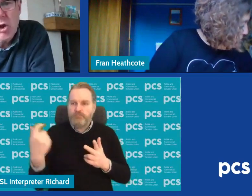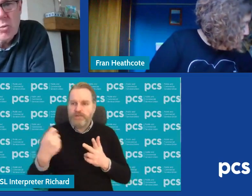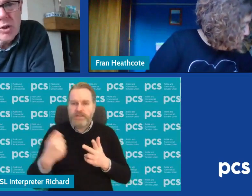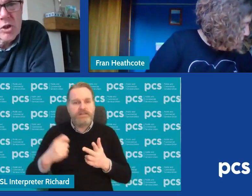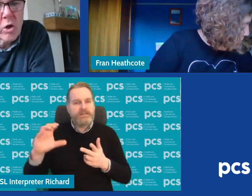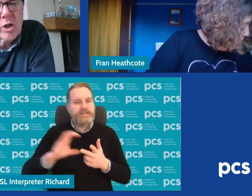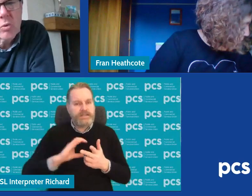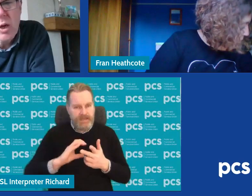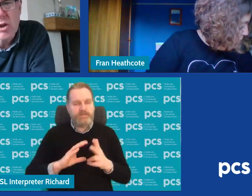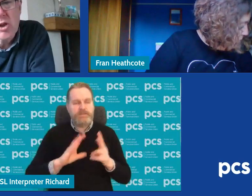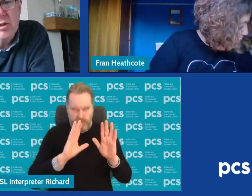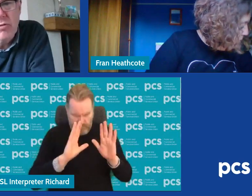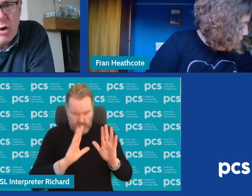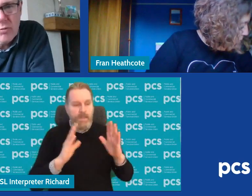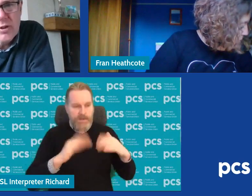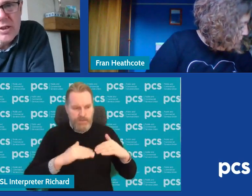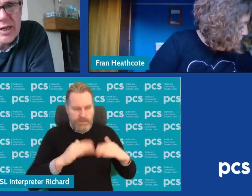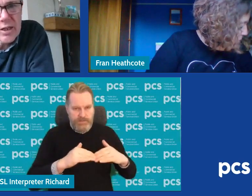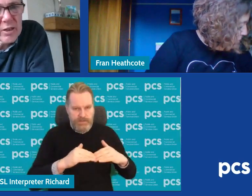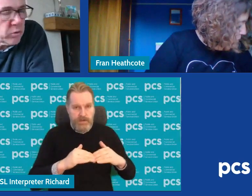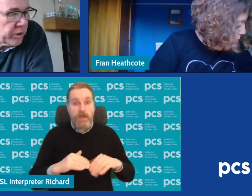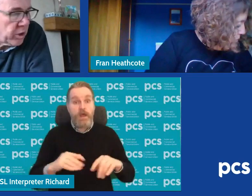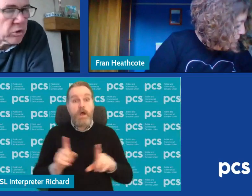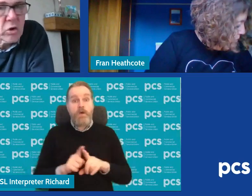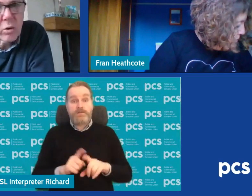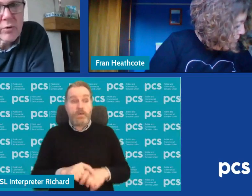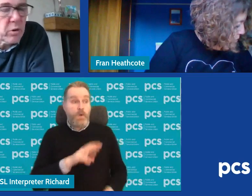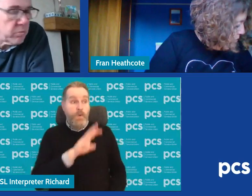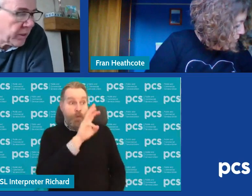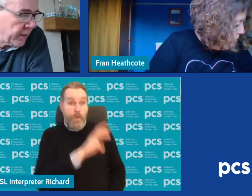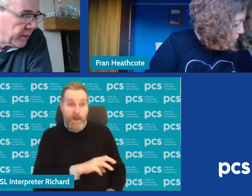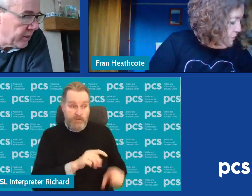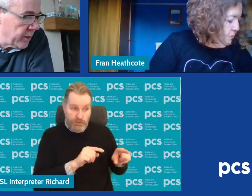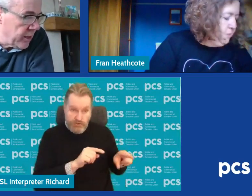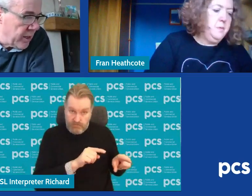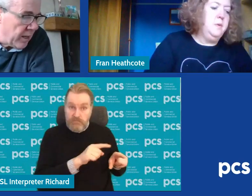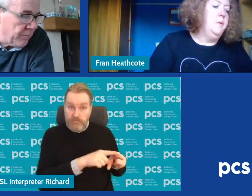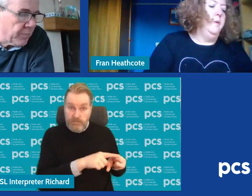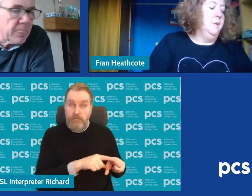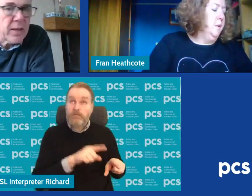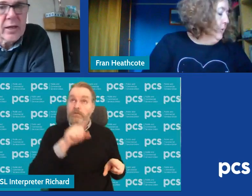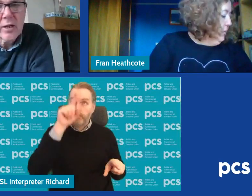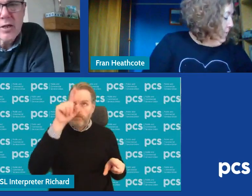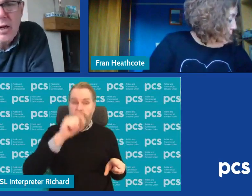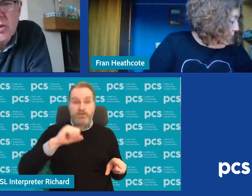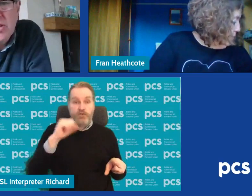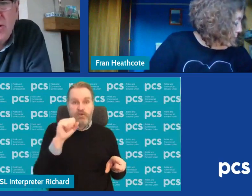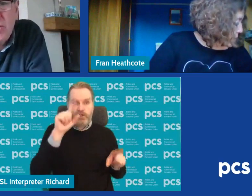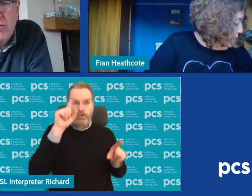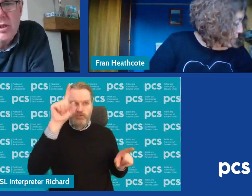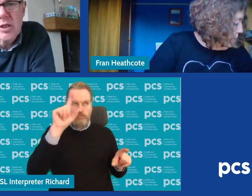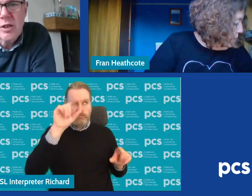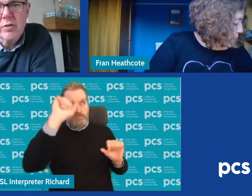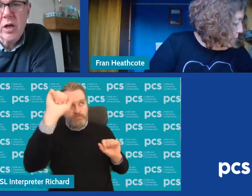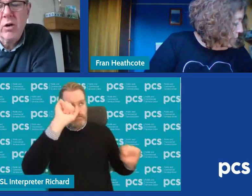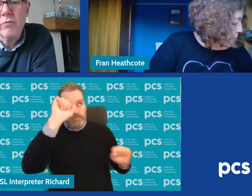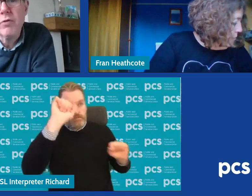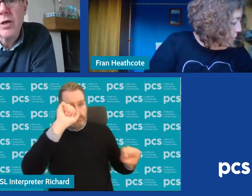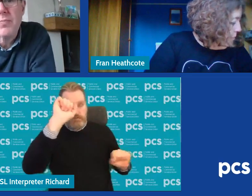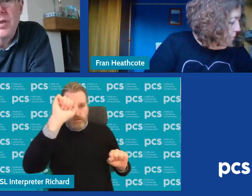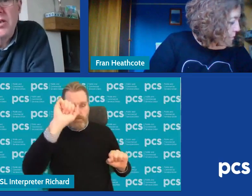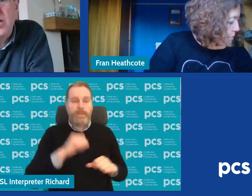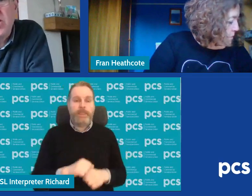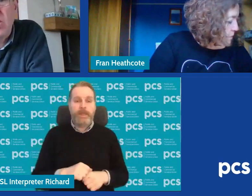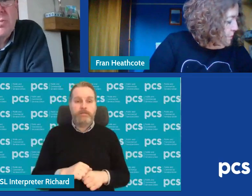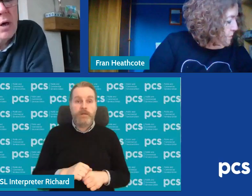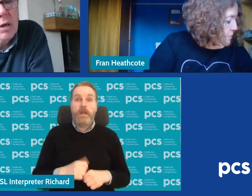pay issues with the Scottish and Welsh devolved sectors who are in control of their own pay. I can announce that we've received an